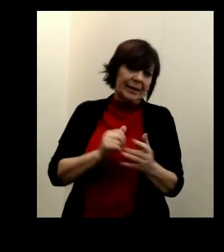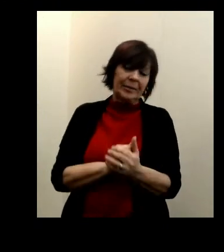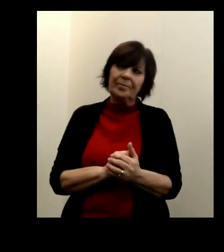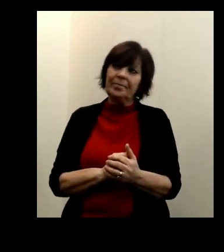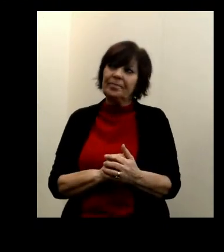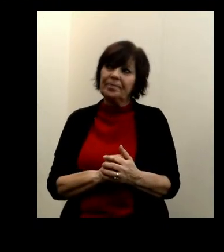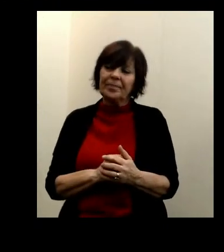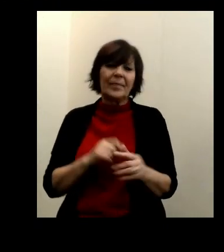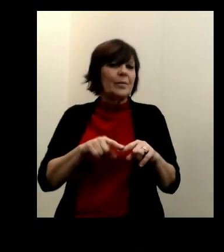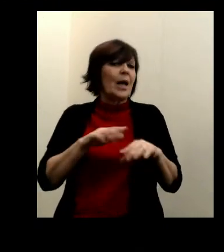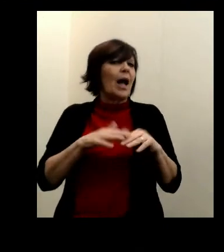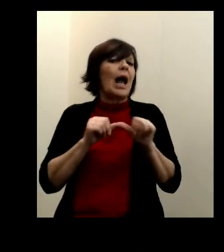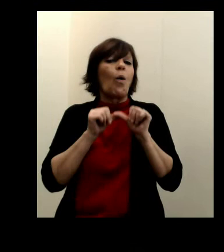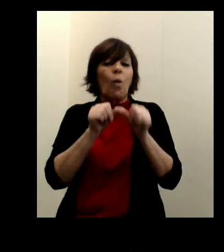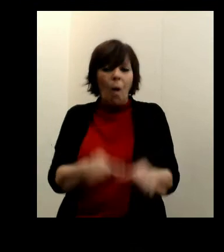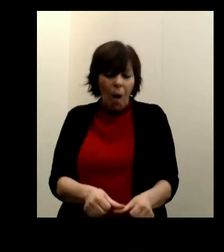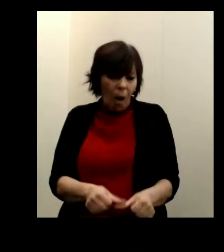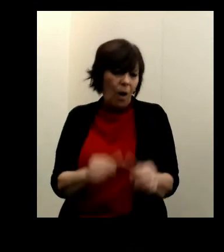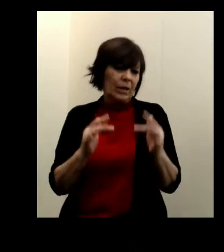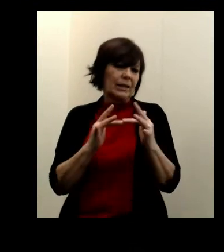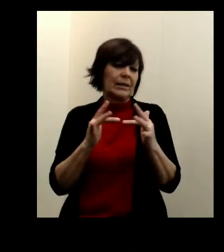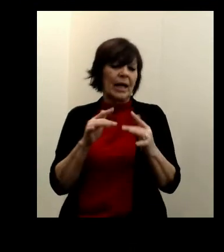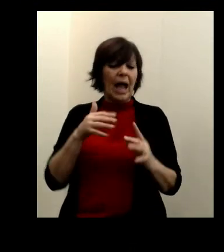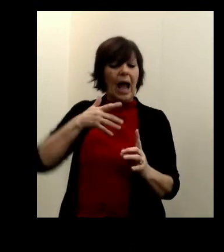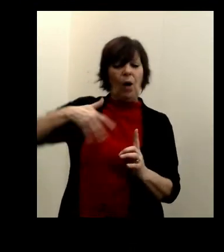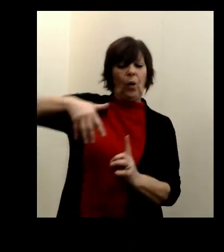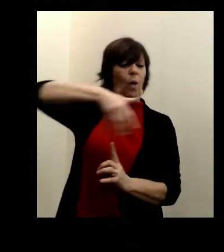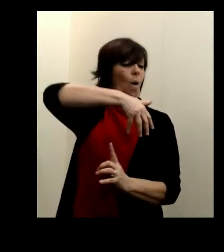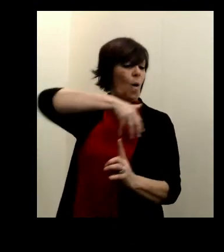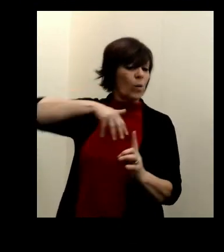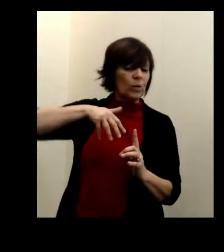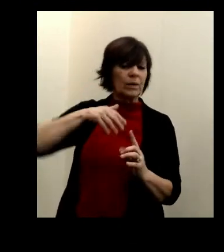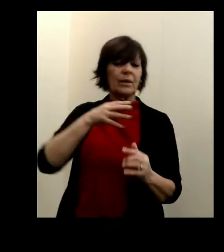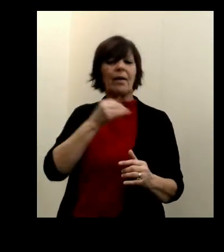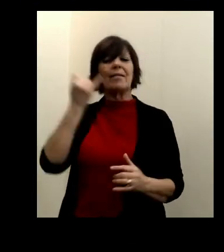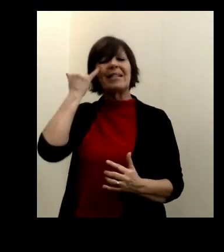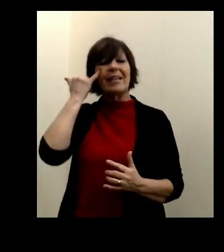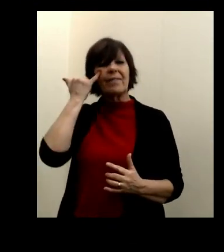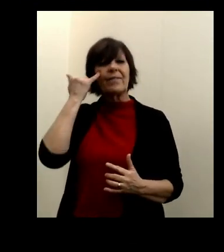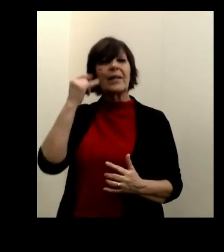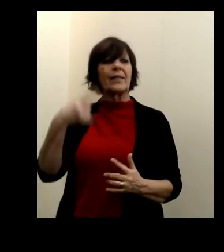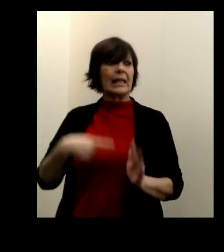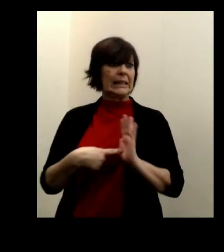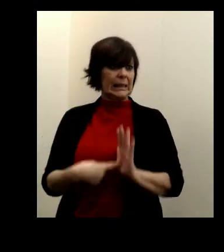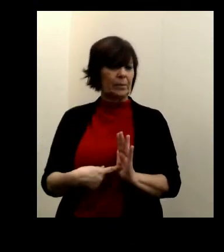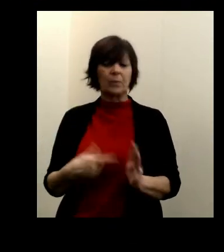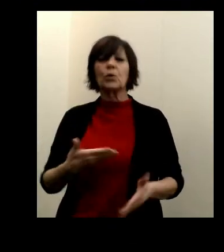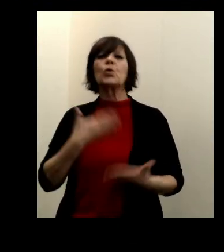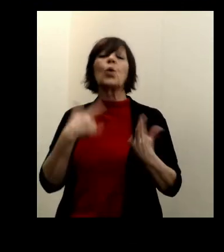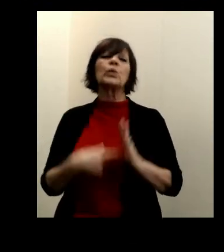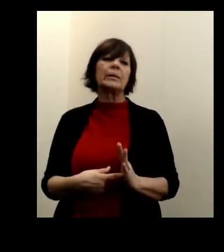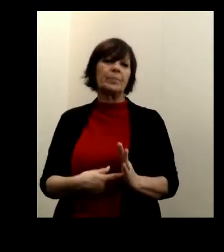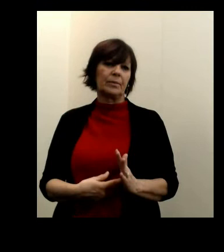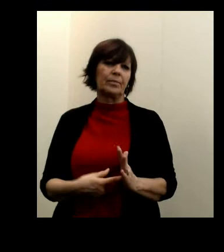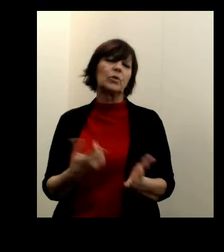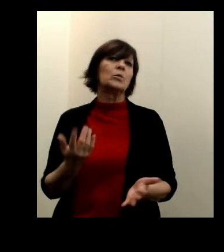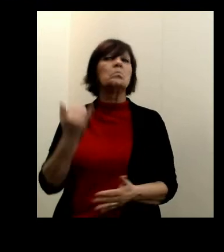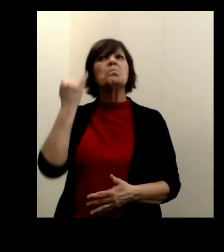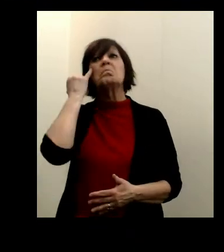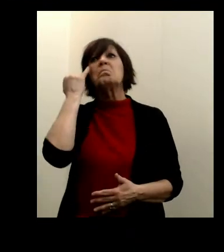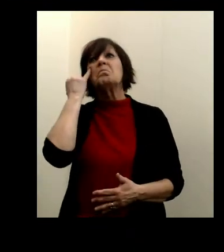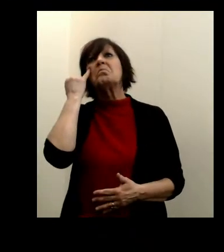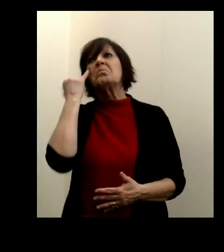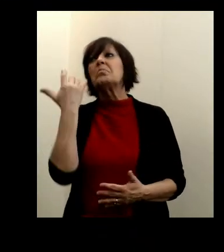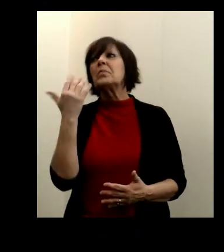the duration of the contact, the proximity, and also if the case was symptomatic or not. So you can imagine if a case